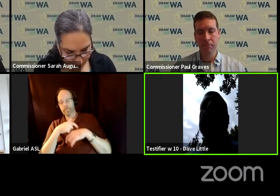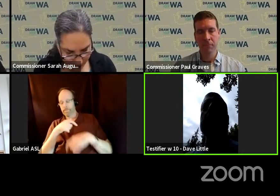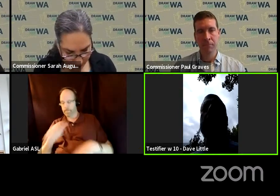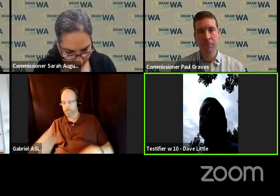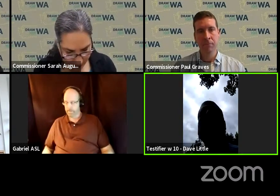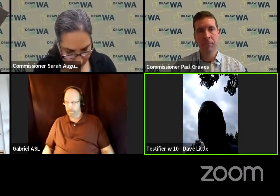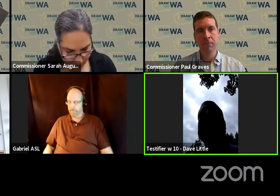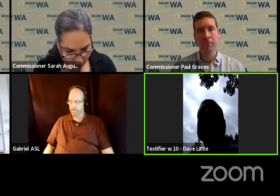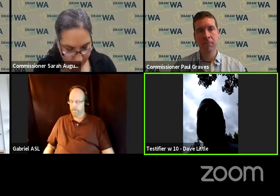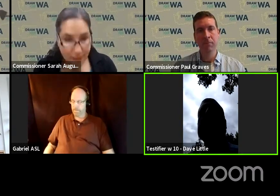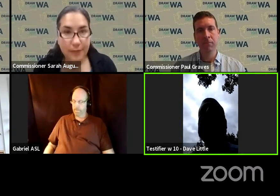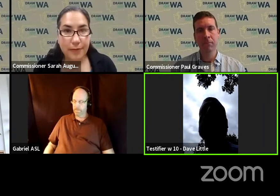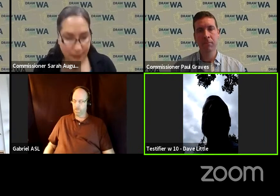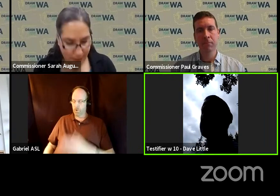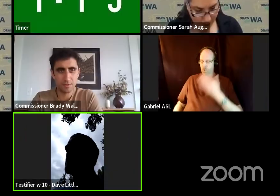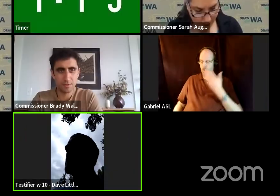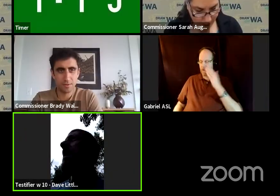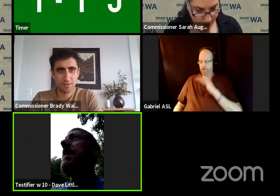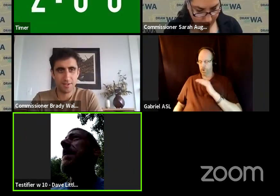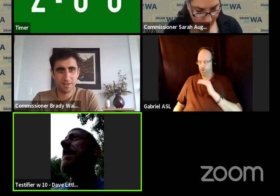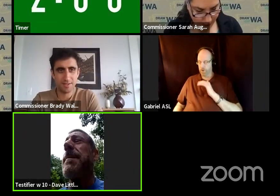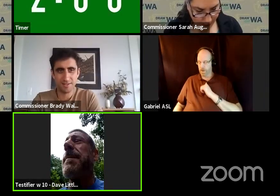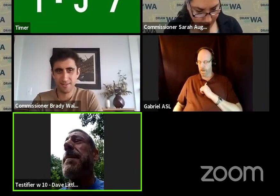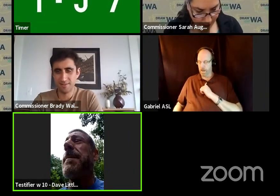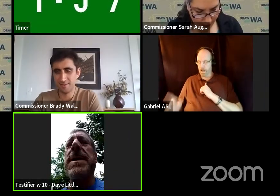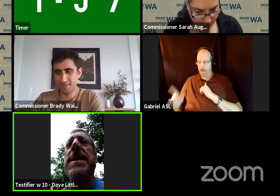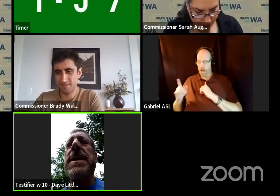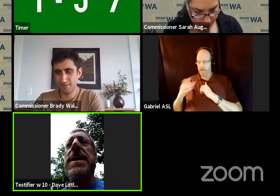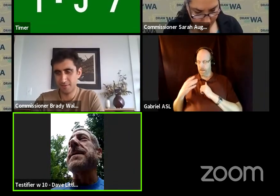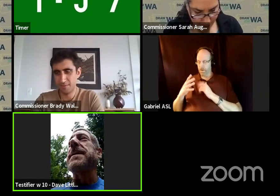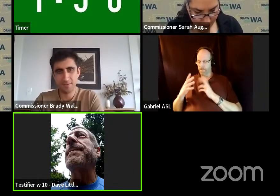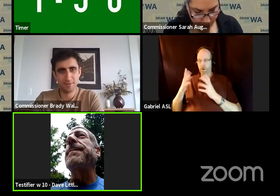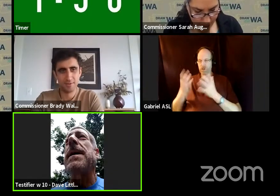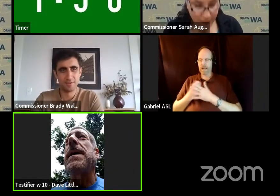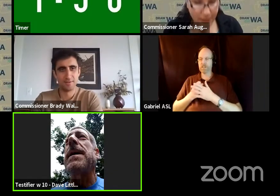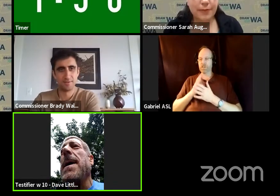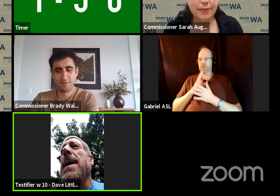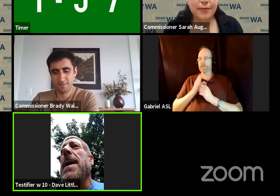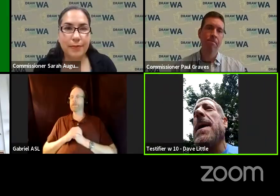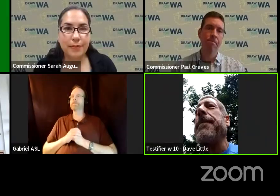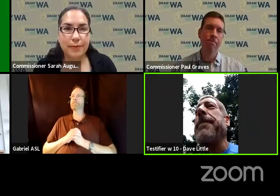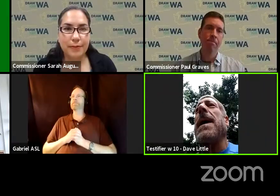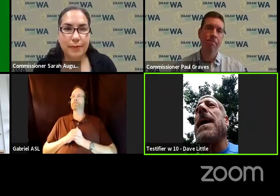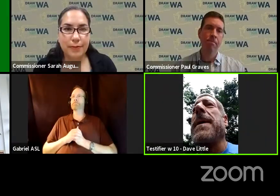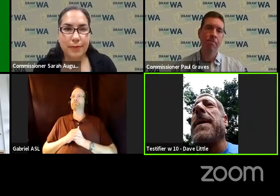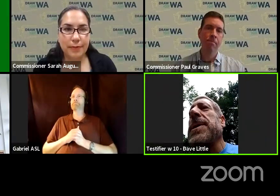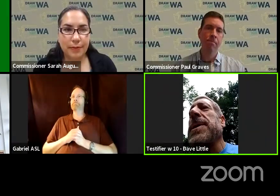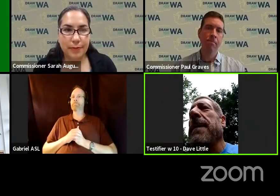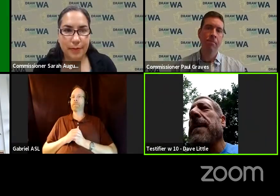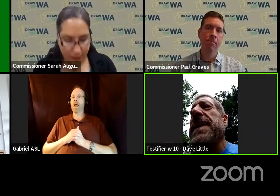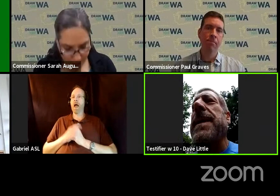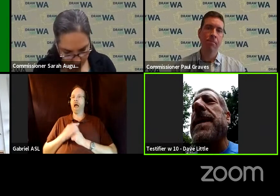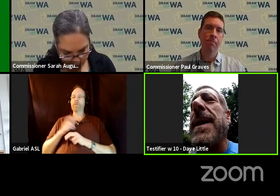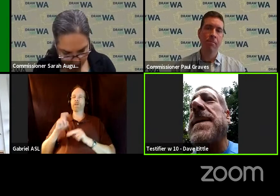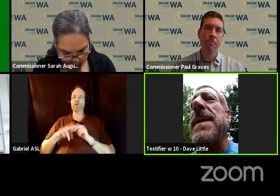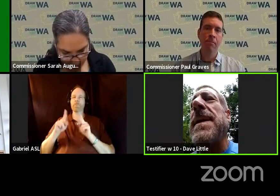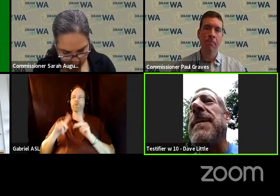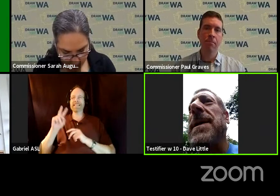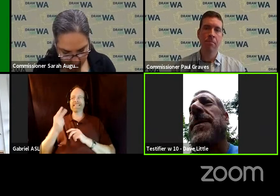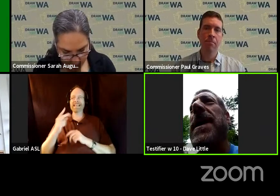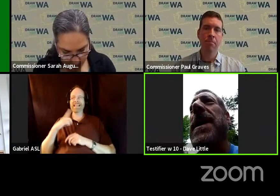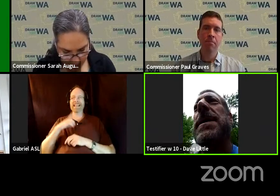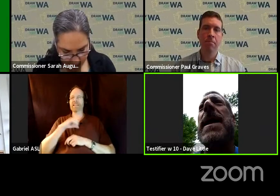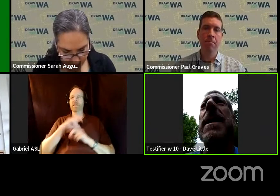Hey, good afternoon. Thank you so much for a chance to speak. I'm the chair of the 2nd